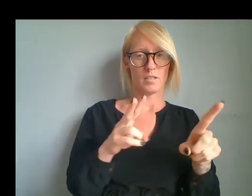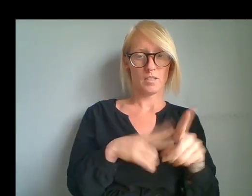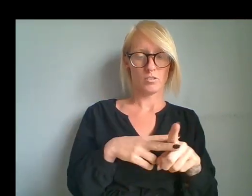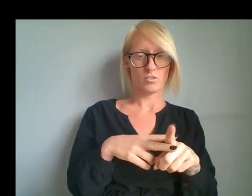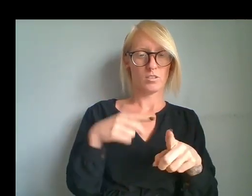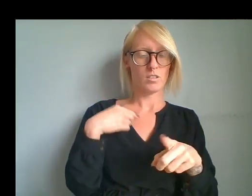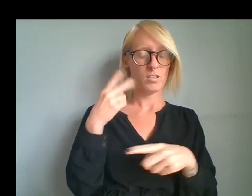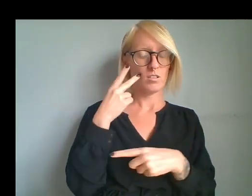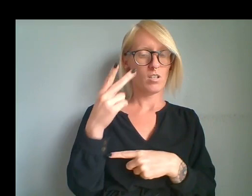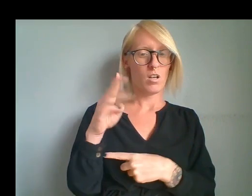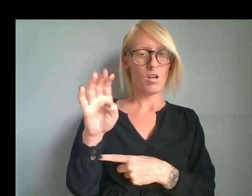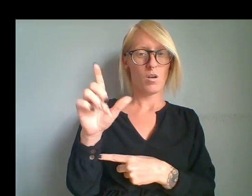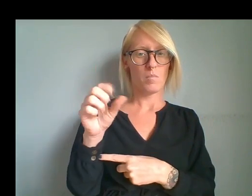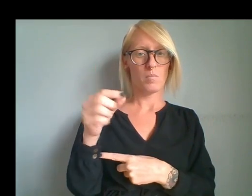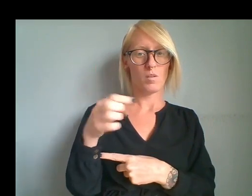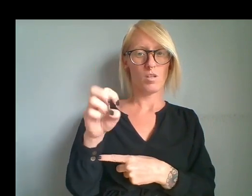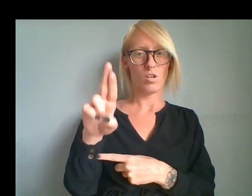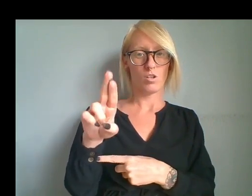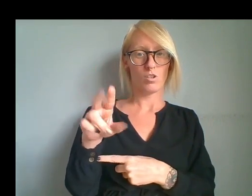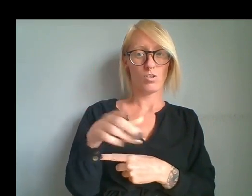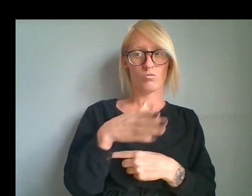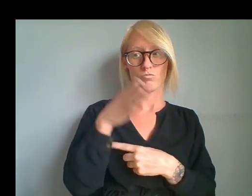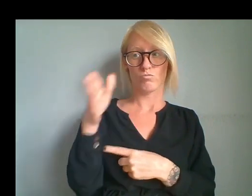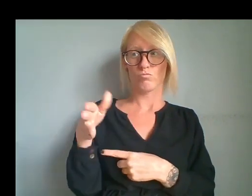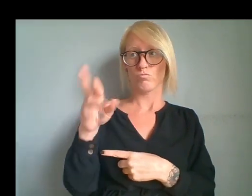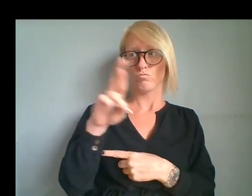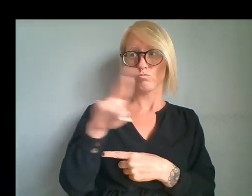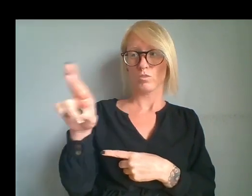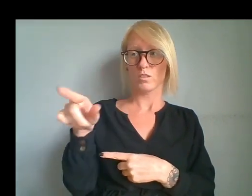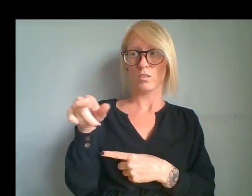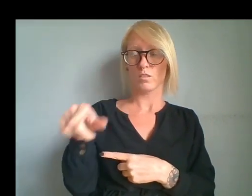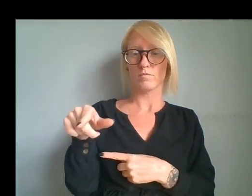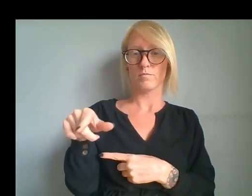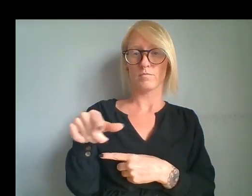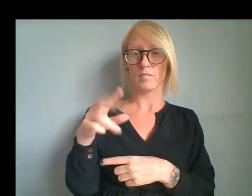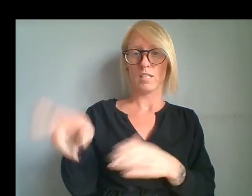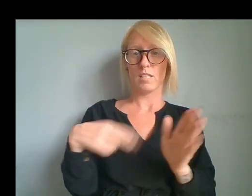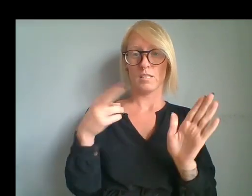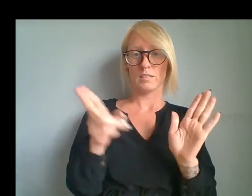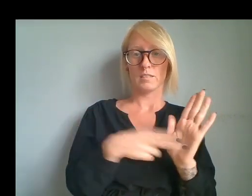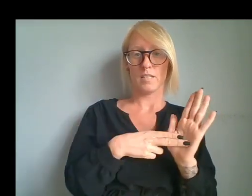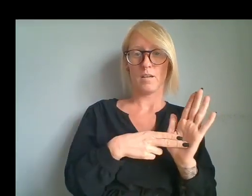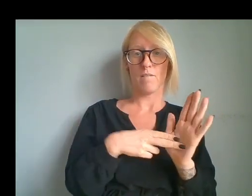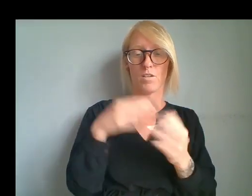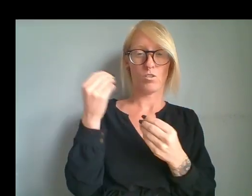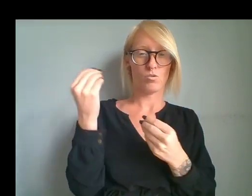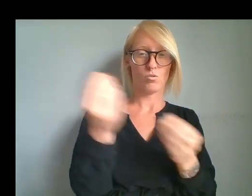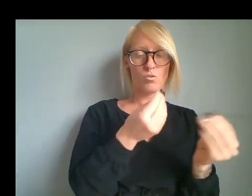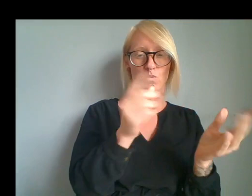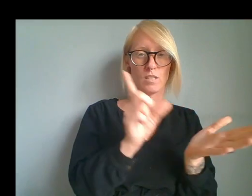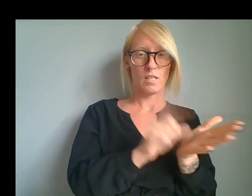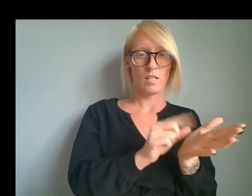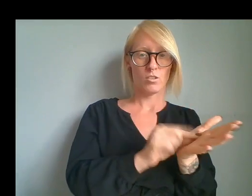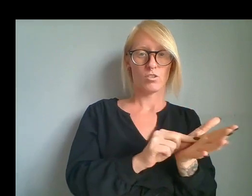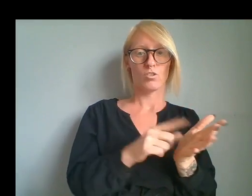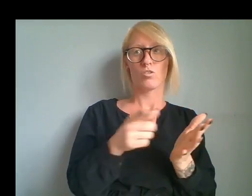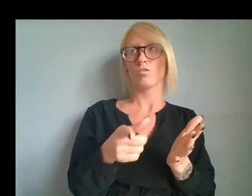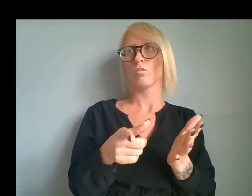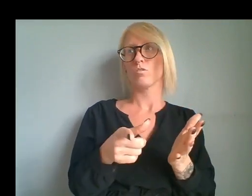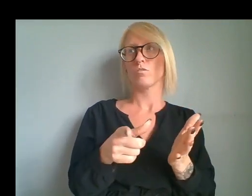on the blogger, on the right side of our page, we had our sign up for newsletter and our Twitter feed, and